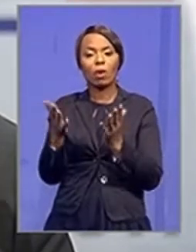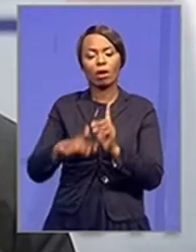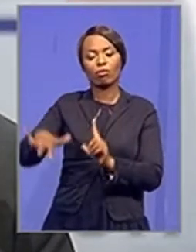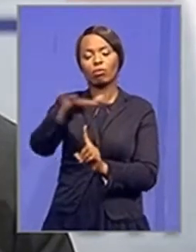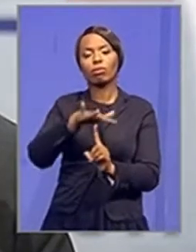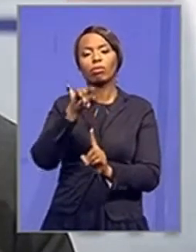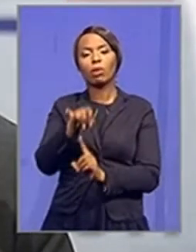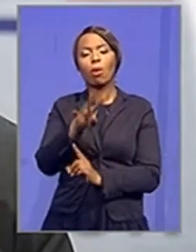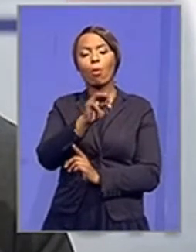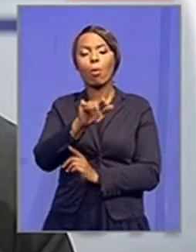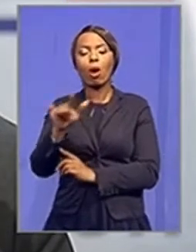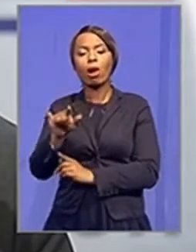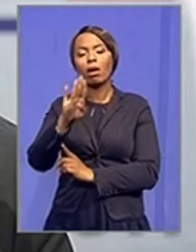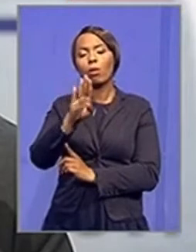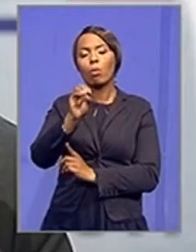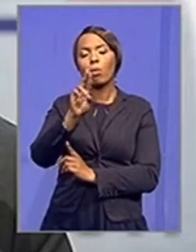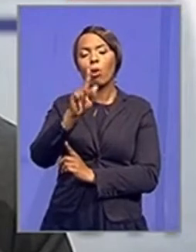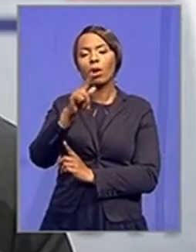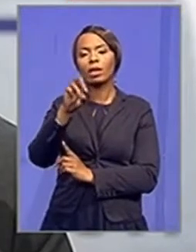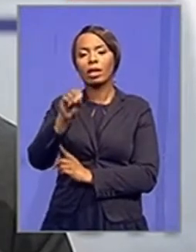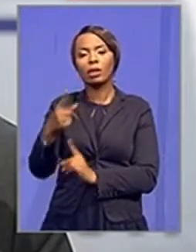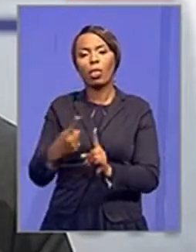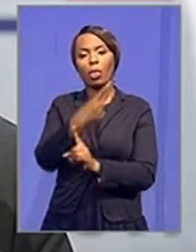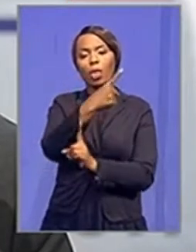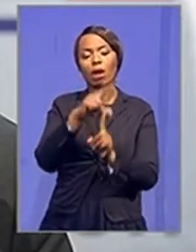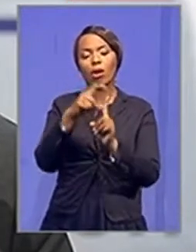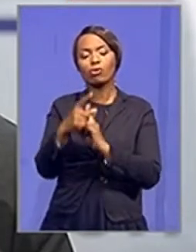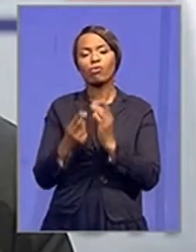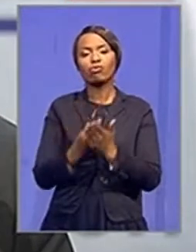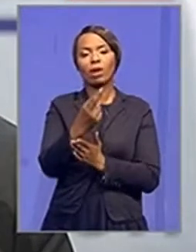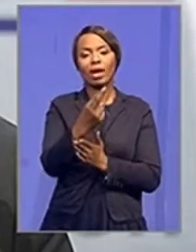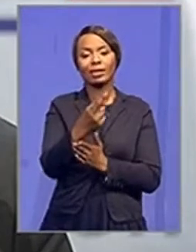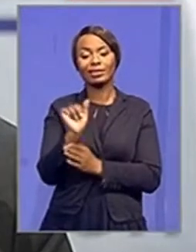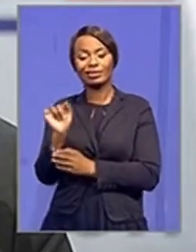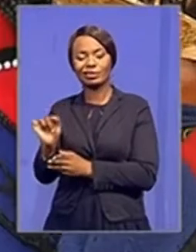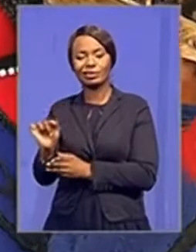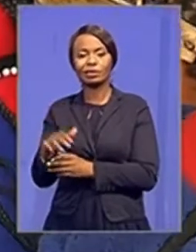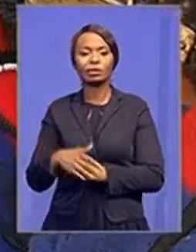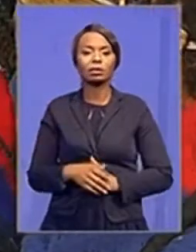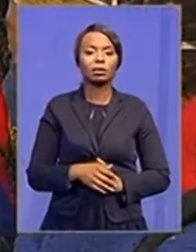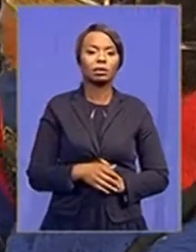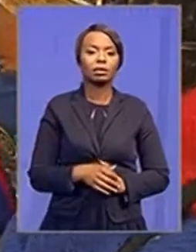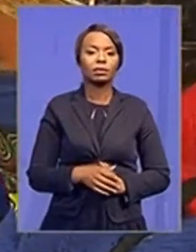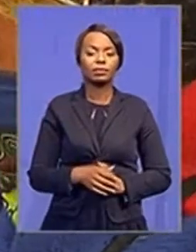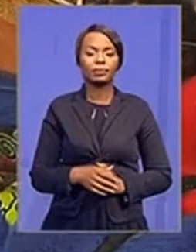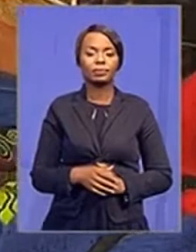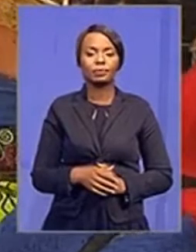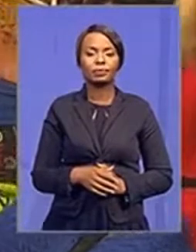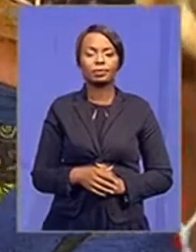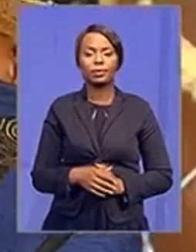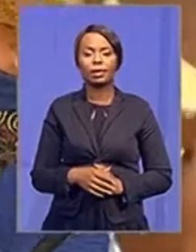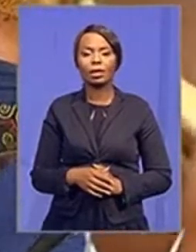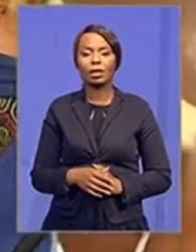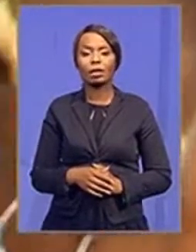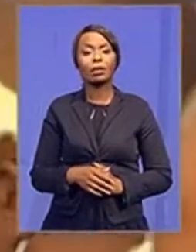Mall constitute violation of the cultural rights of Mr. Mahlangu. Commission e fitlhetse gape gore setheo